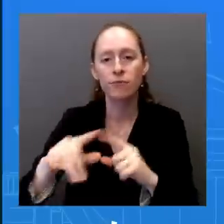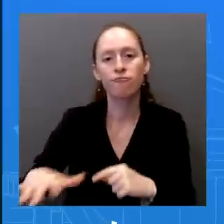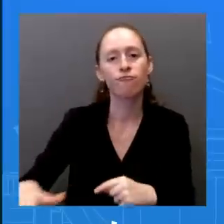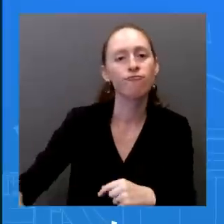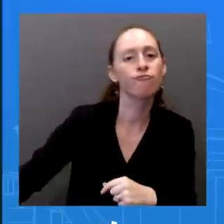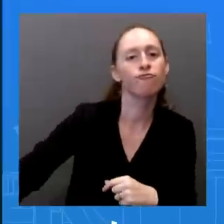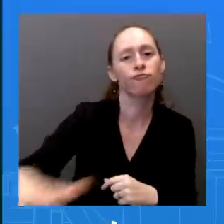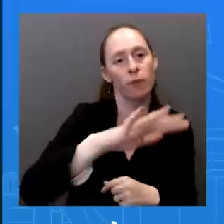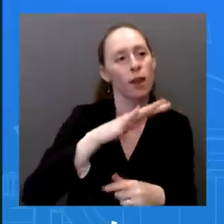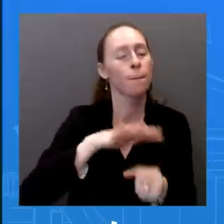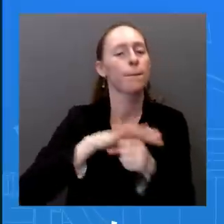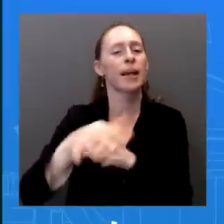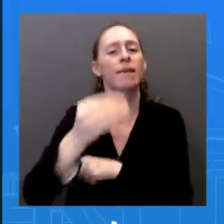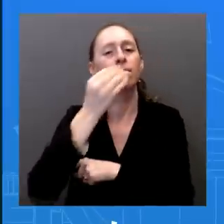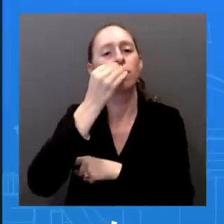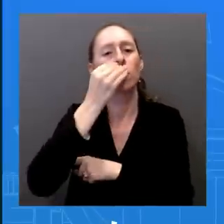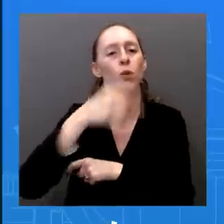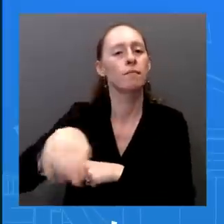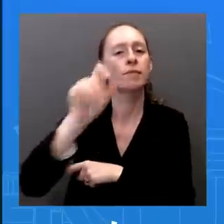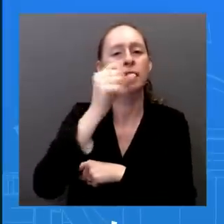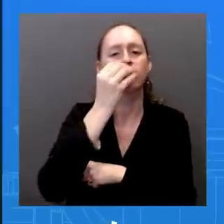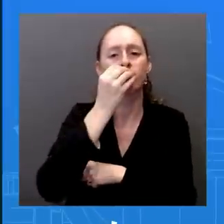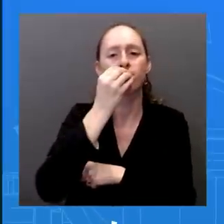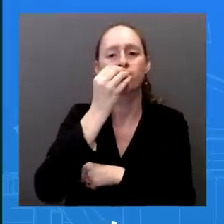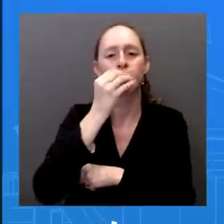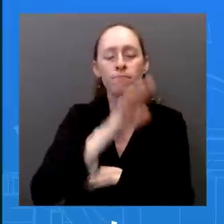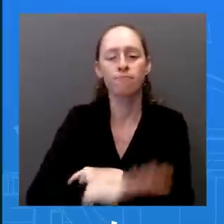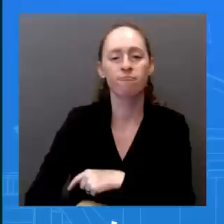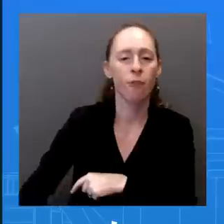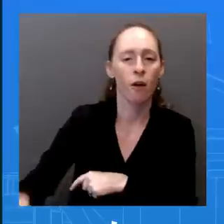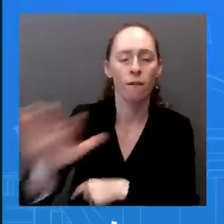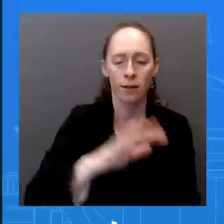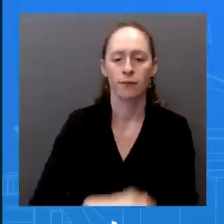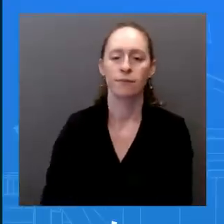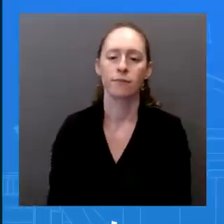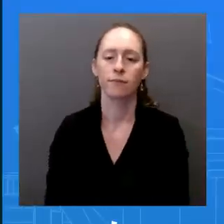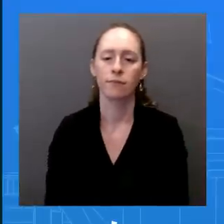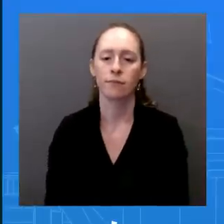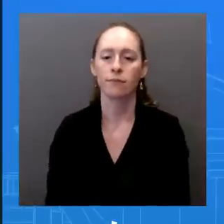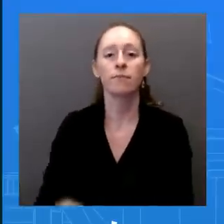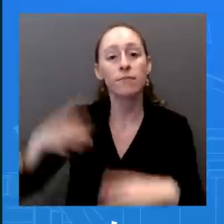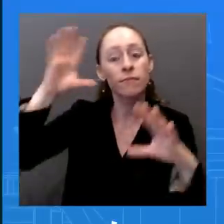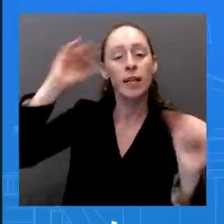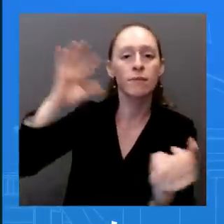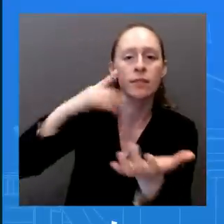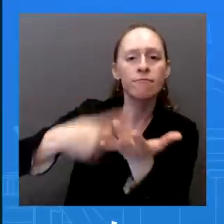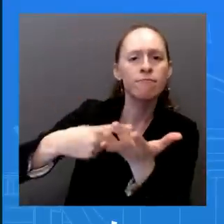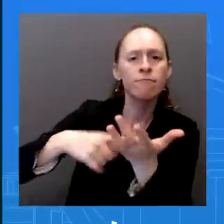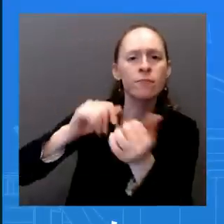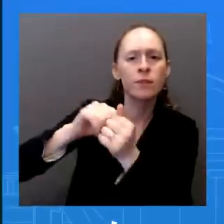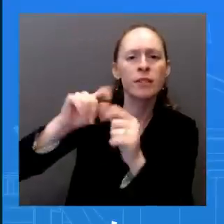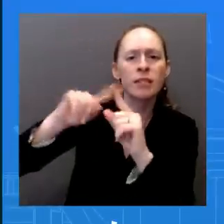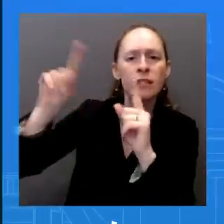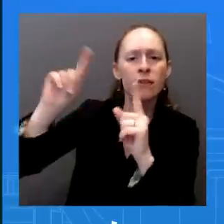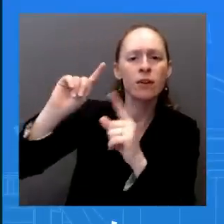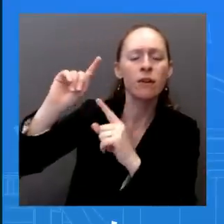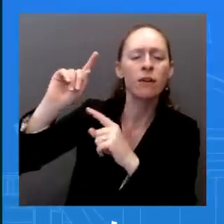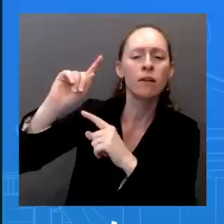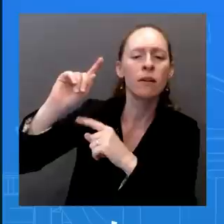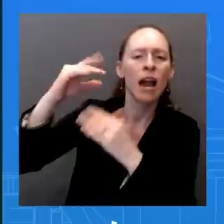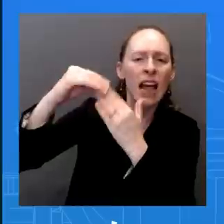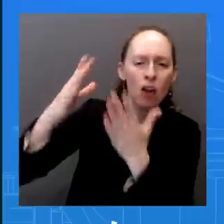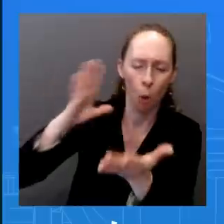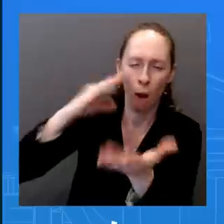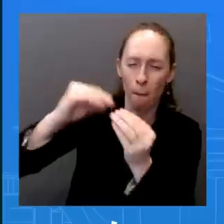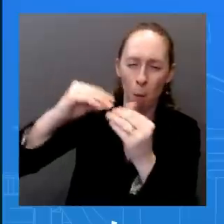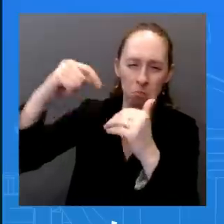York, and he will have a robust section of his speech devoted to global food security as well. Hey, Jake, I wanted to try one more